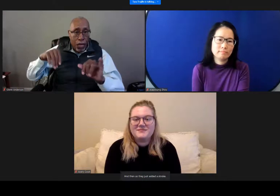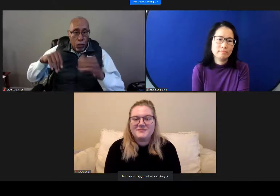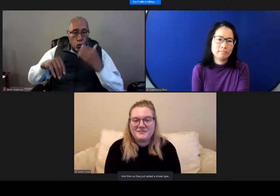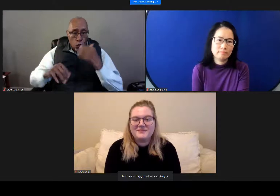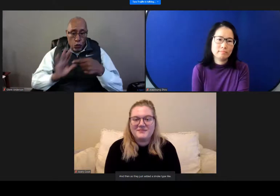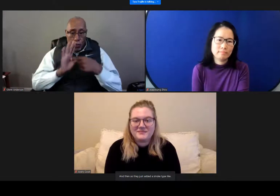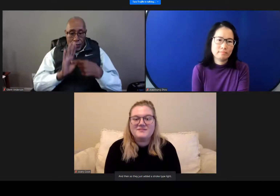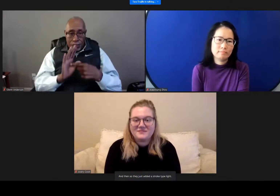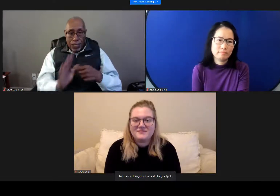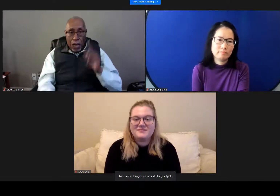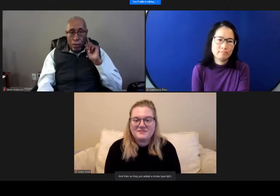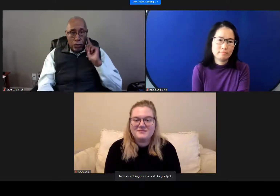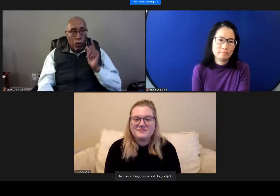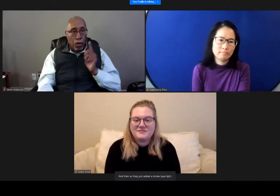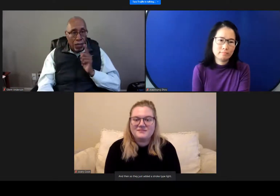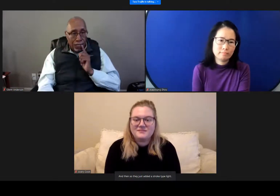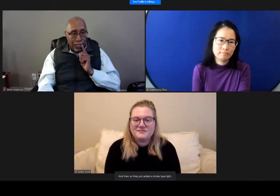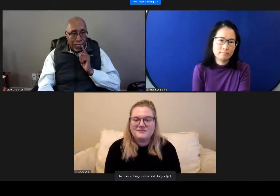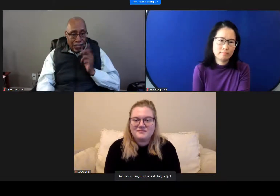type light.